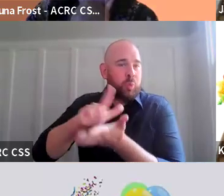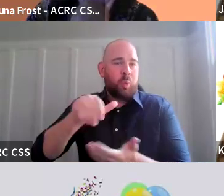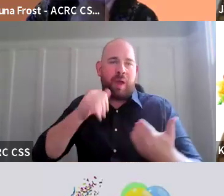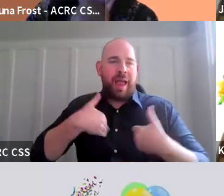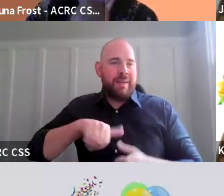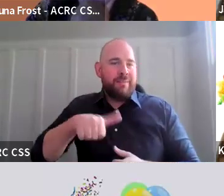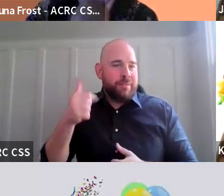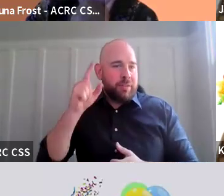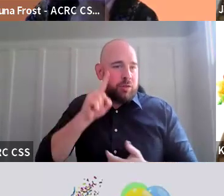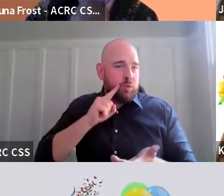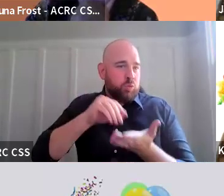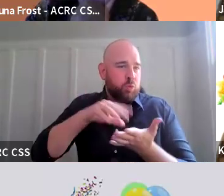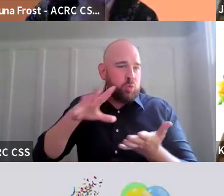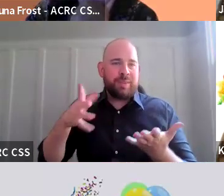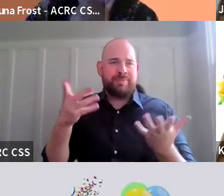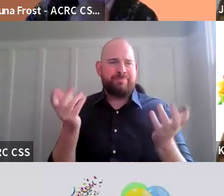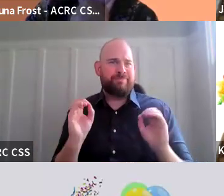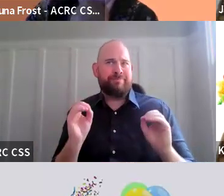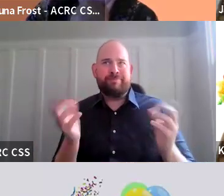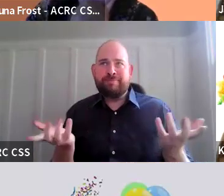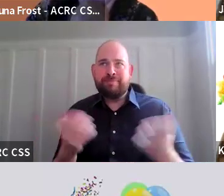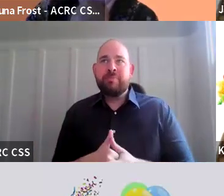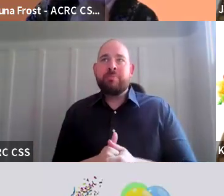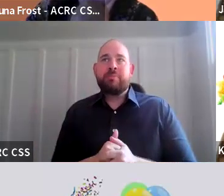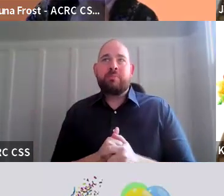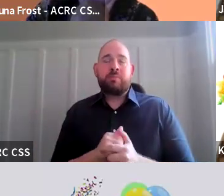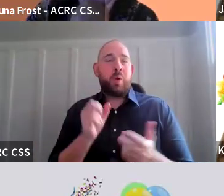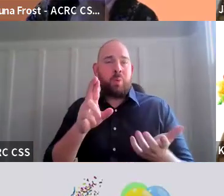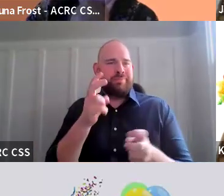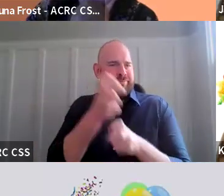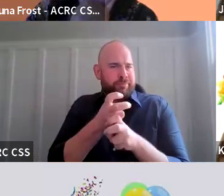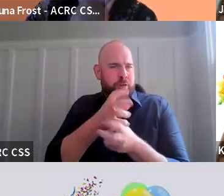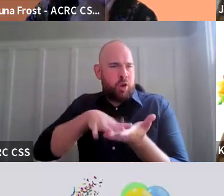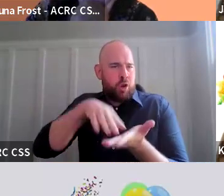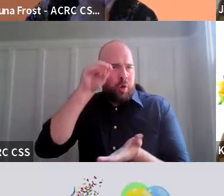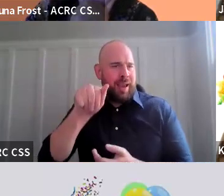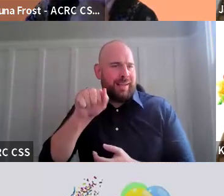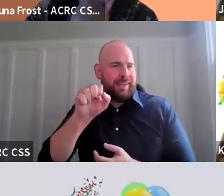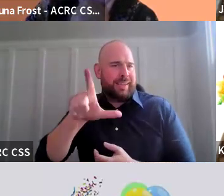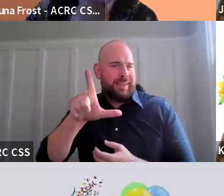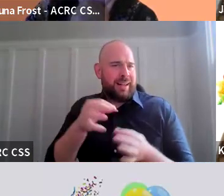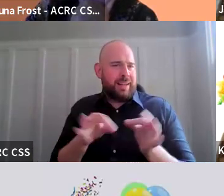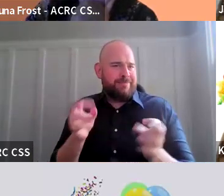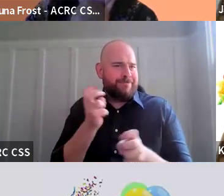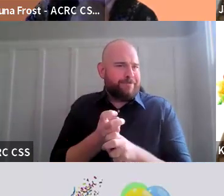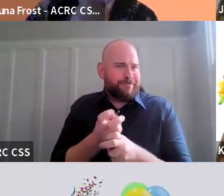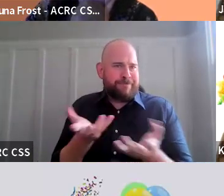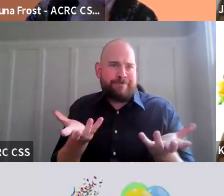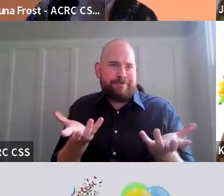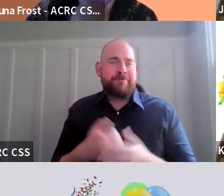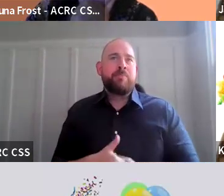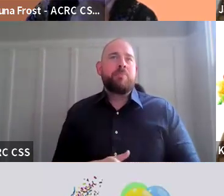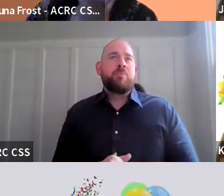with their hearing family members or a school where there aren't other deaf students. And that can